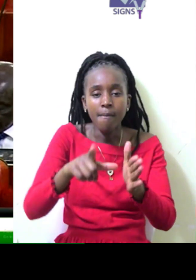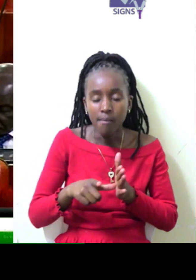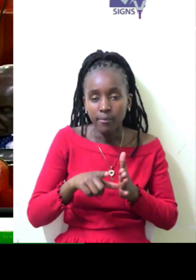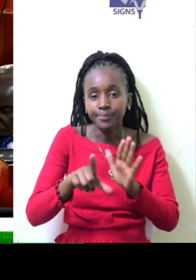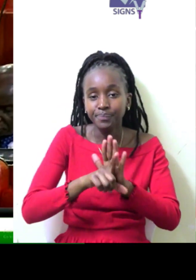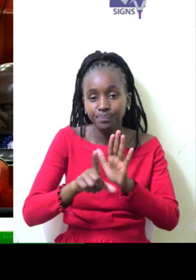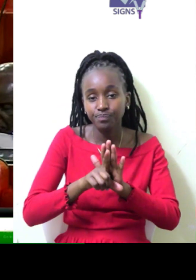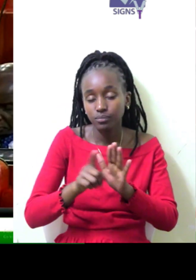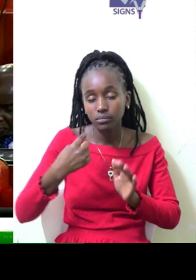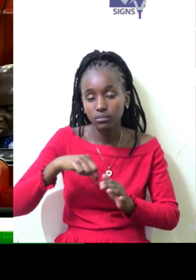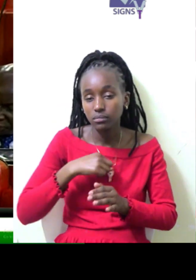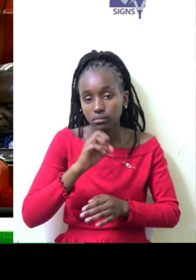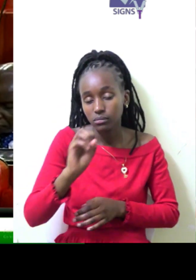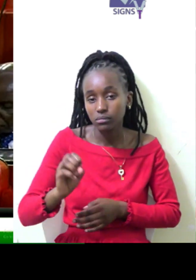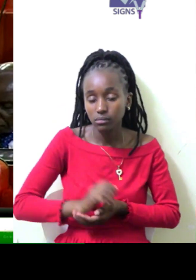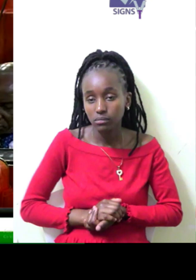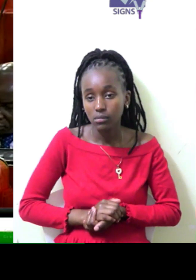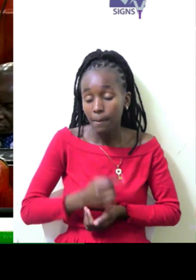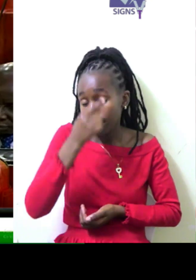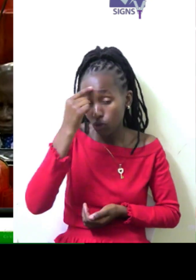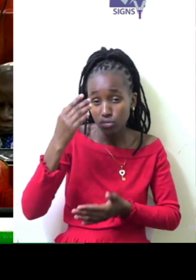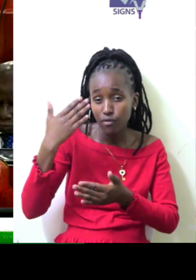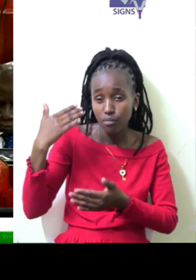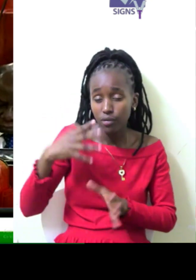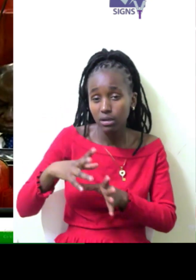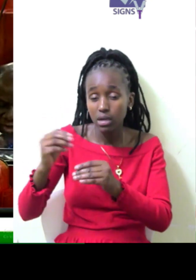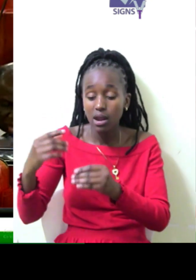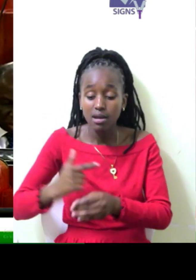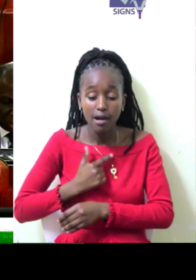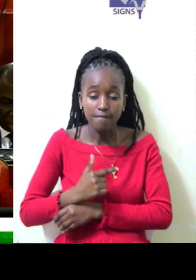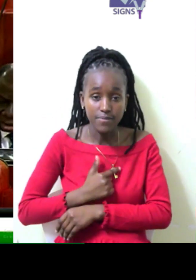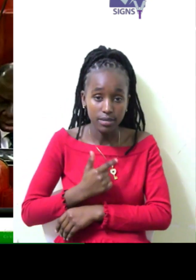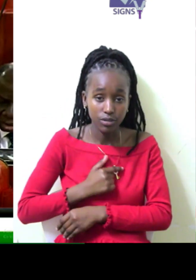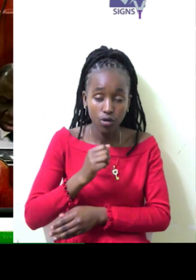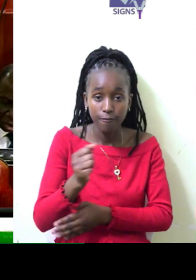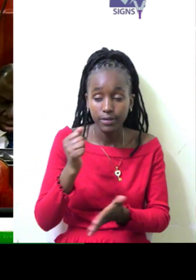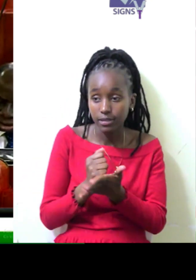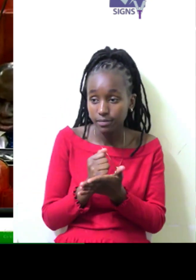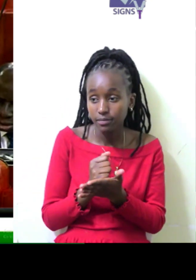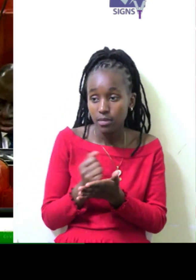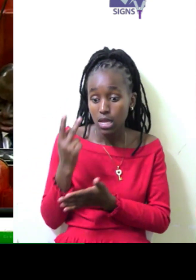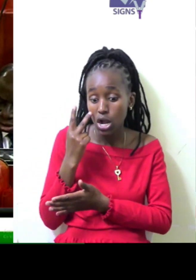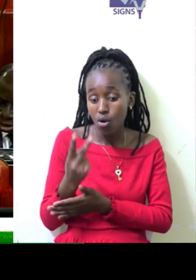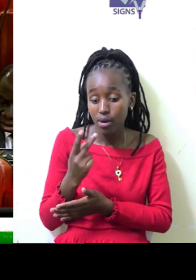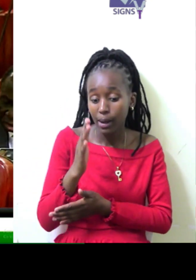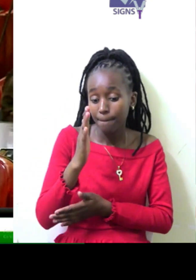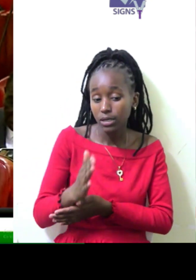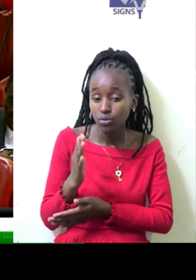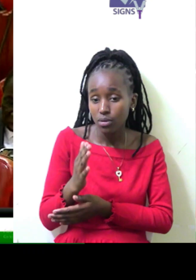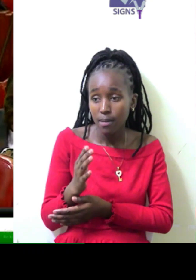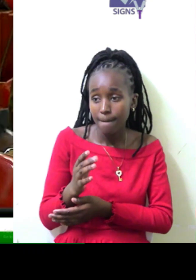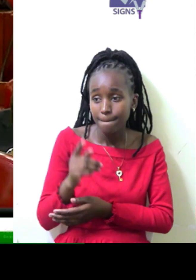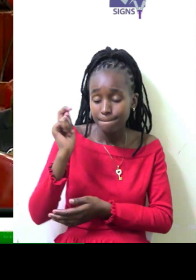visited a commissioner in charge of taxation, and just on his desk there, a person who was to pay the country over